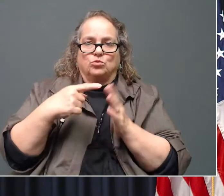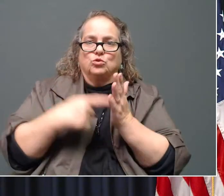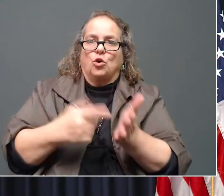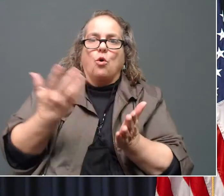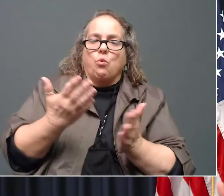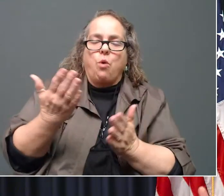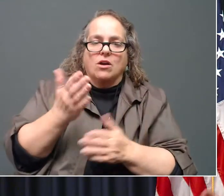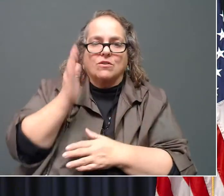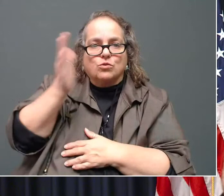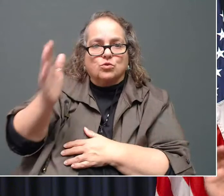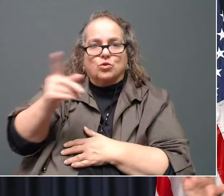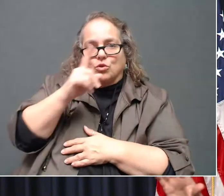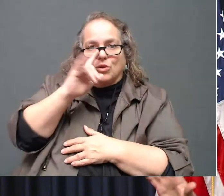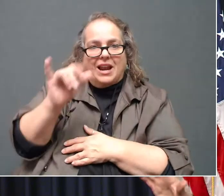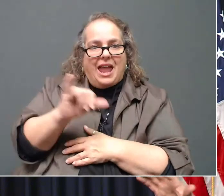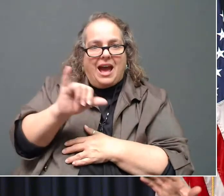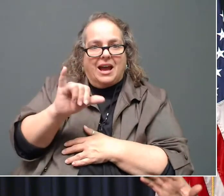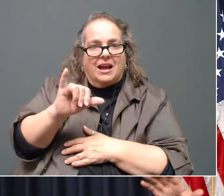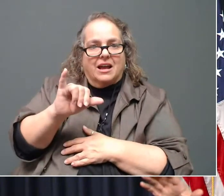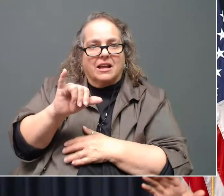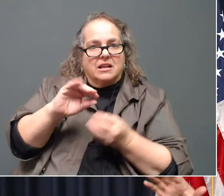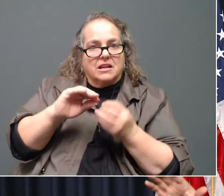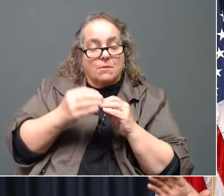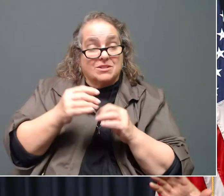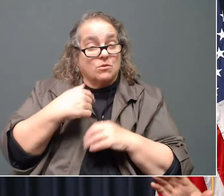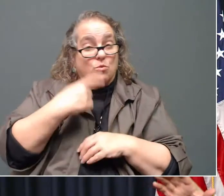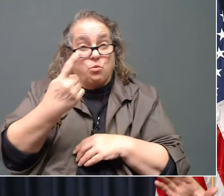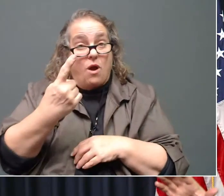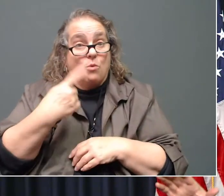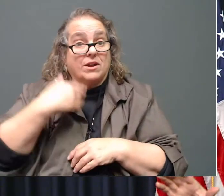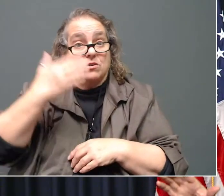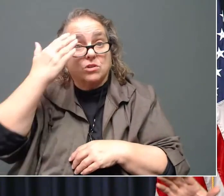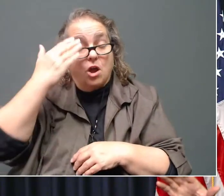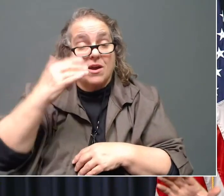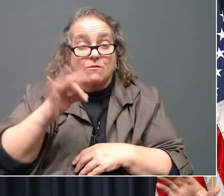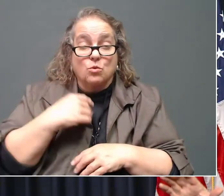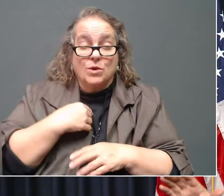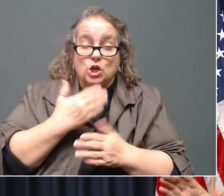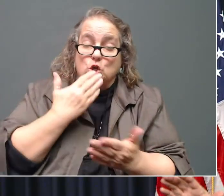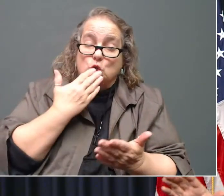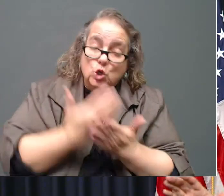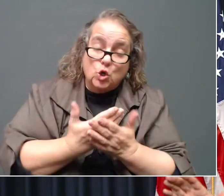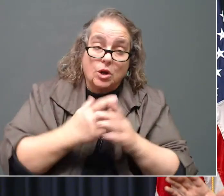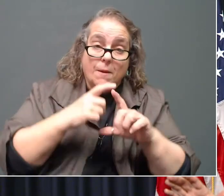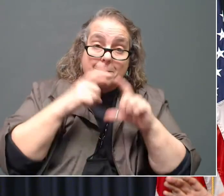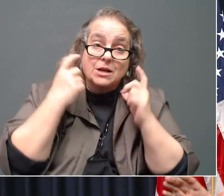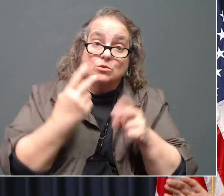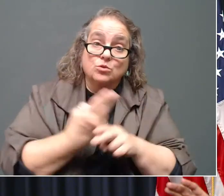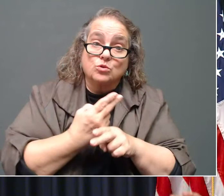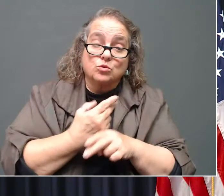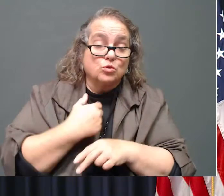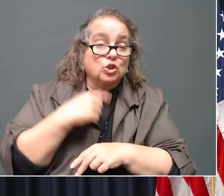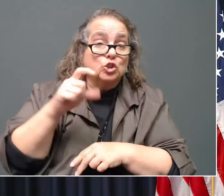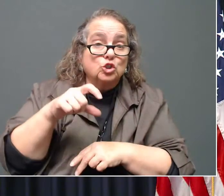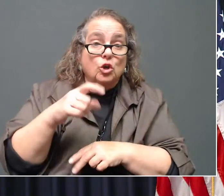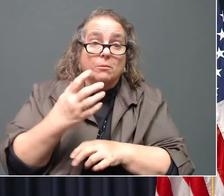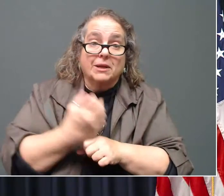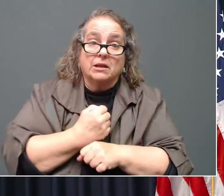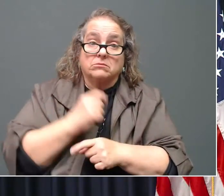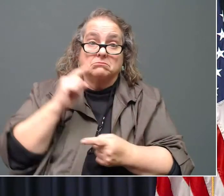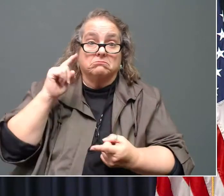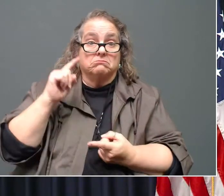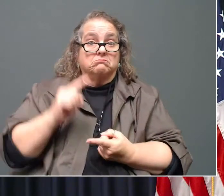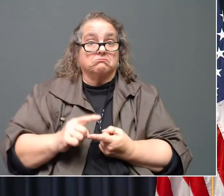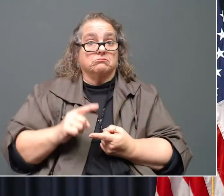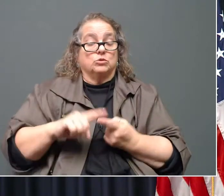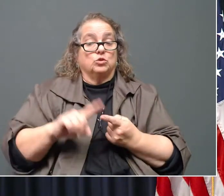usage, pushing aside the variants for a moment, we should be able to get down to places we were earlier in the